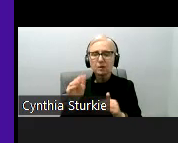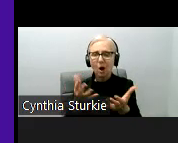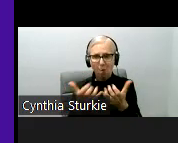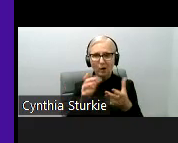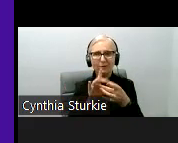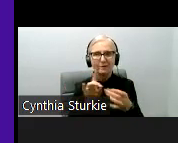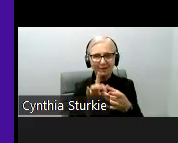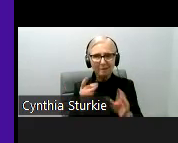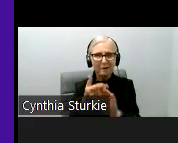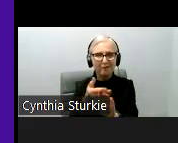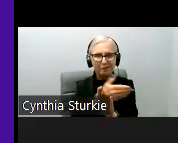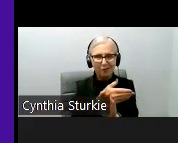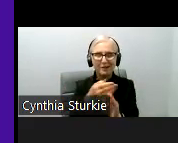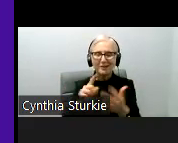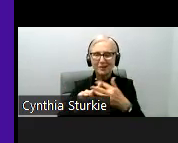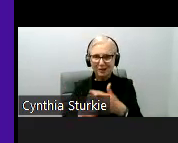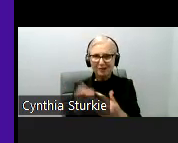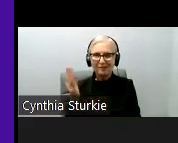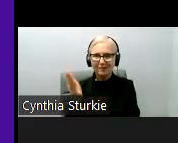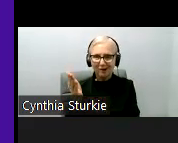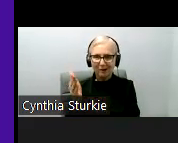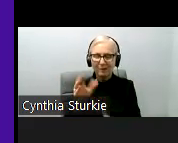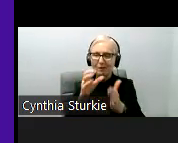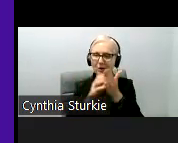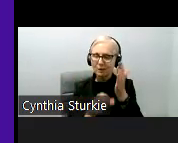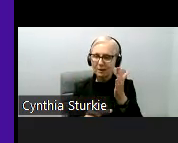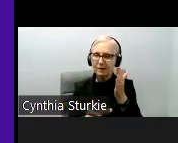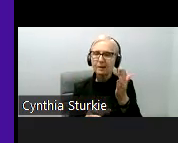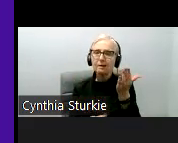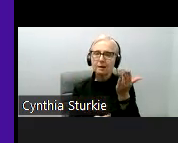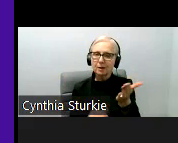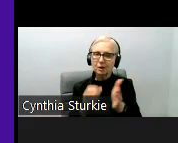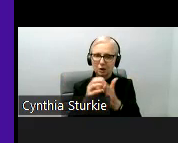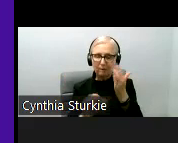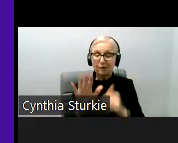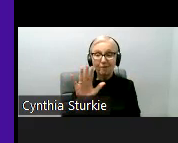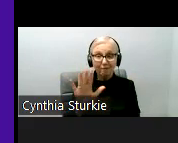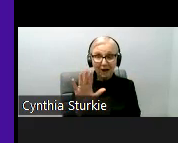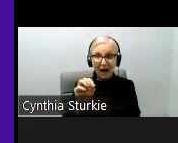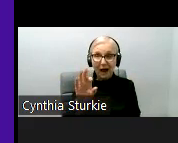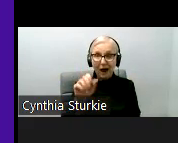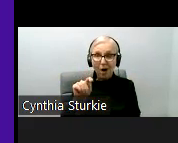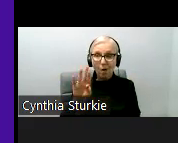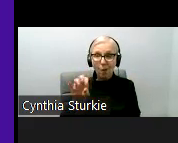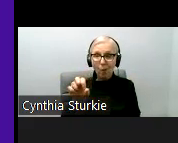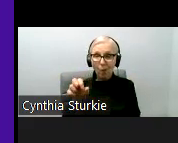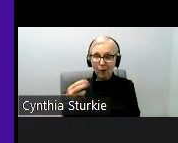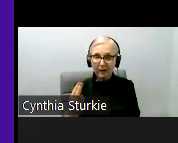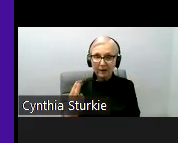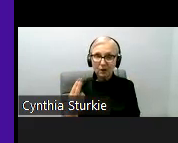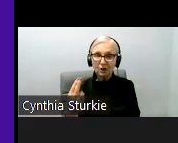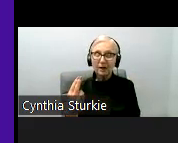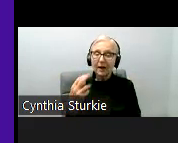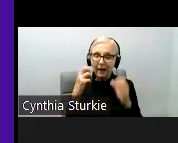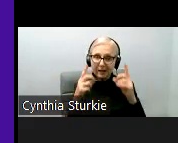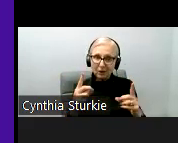we started talking about the chapter itself. Speaking of chapter 5, outreach, education, and engagement services.